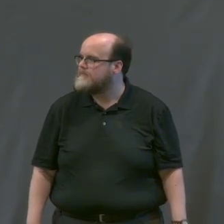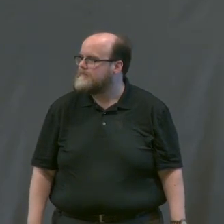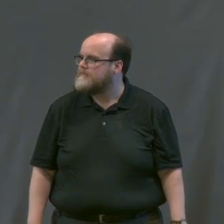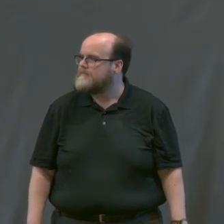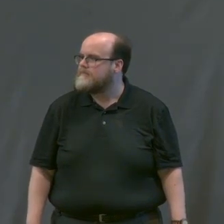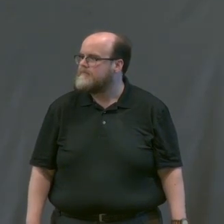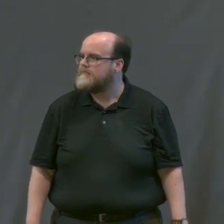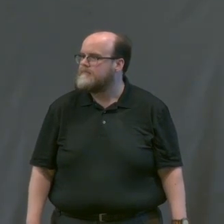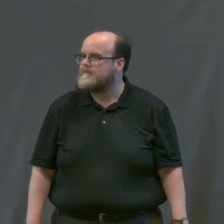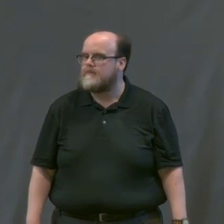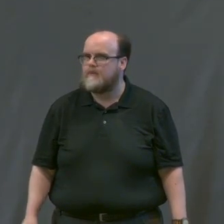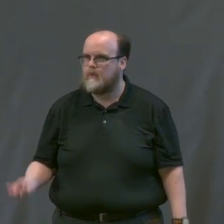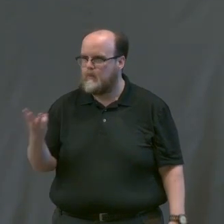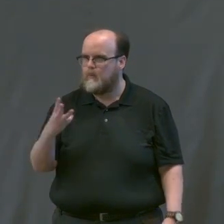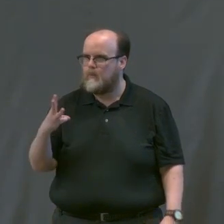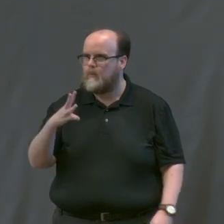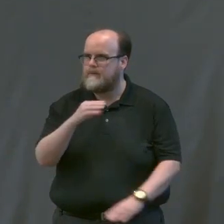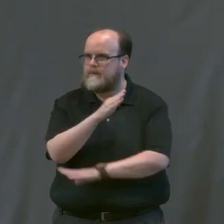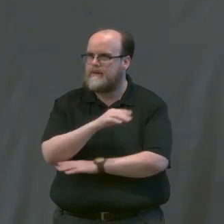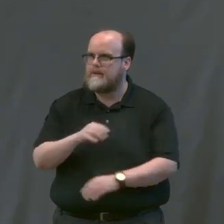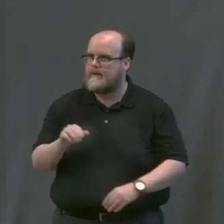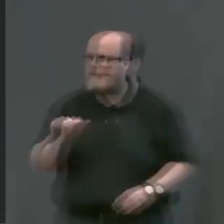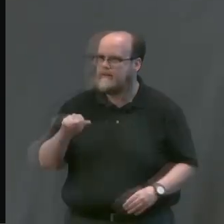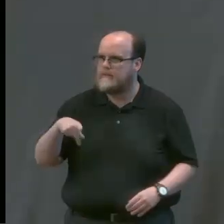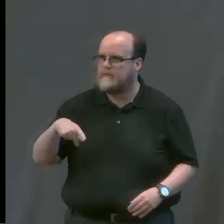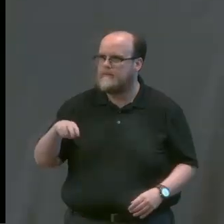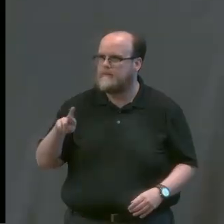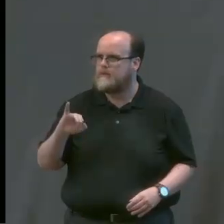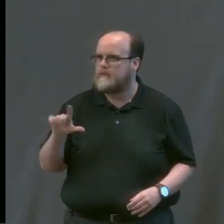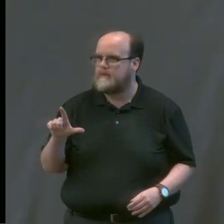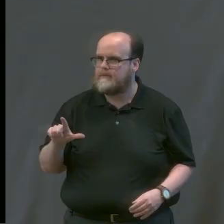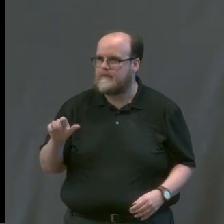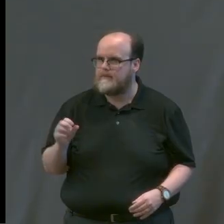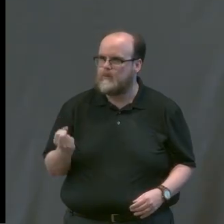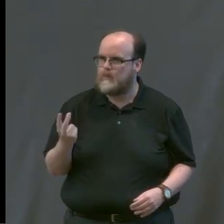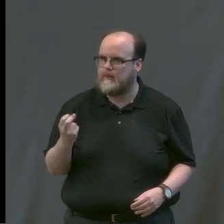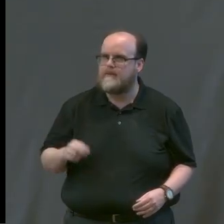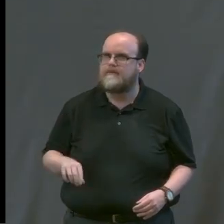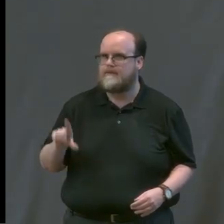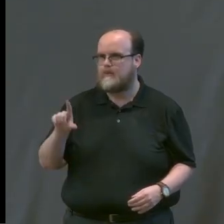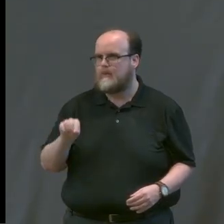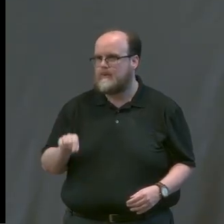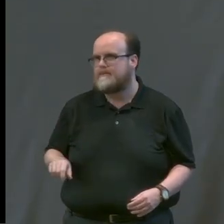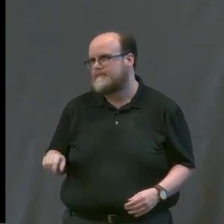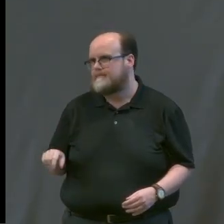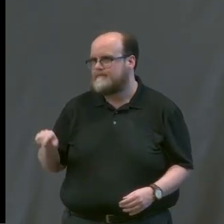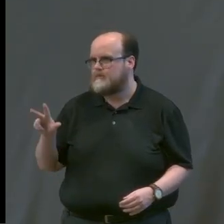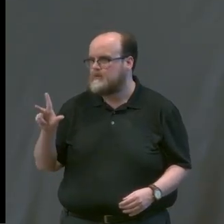It is Wednesday evening, April the 12th, 2023.